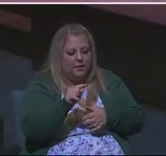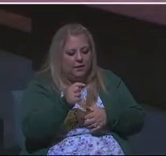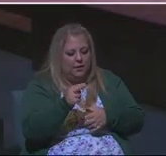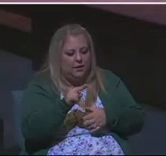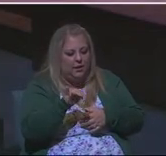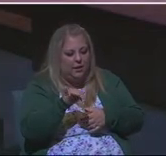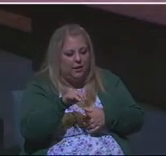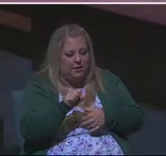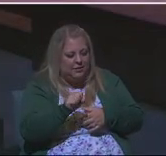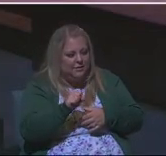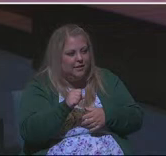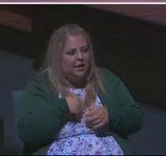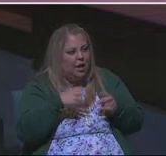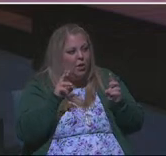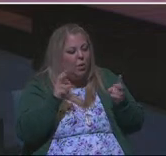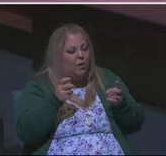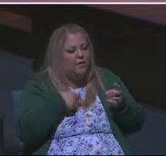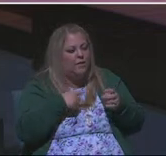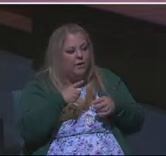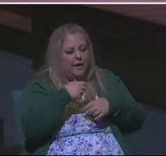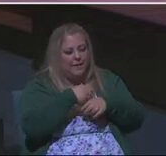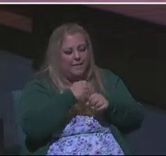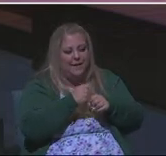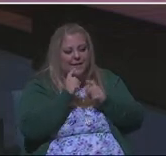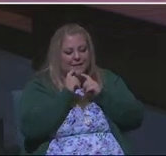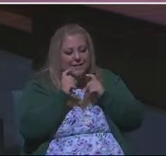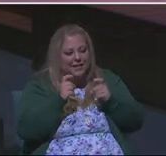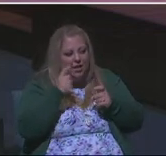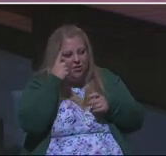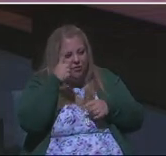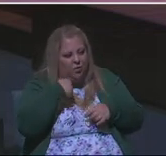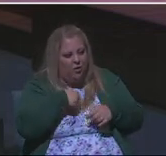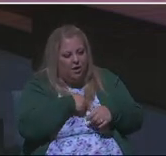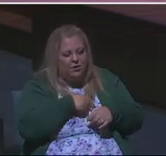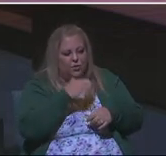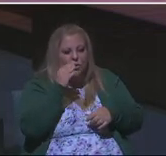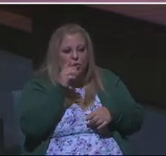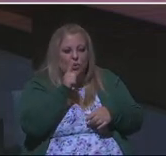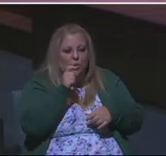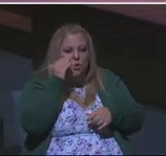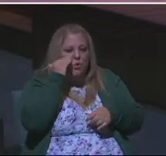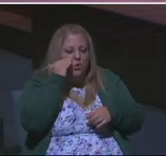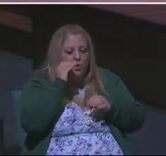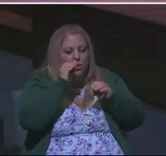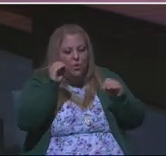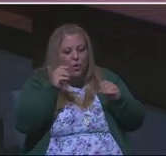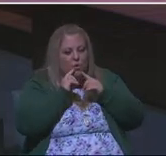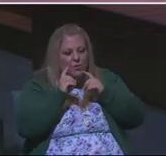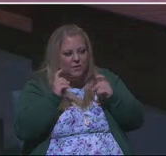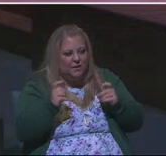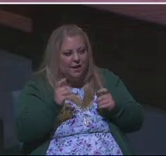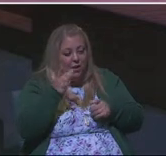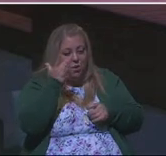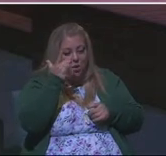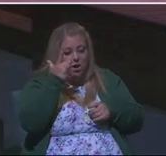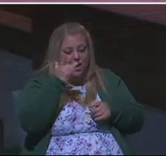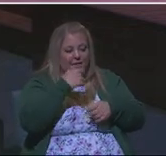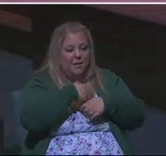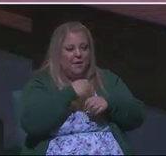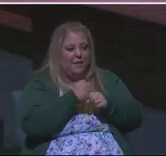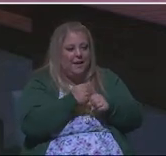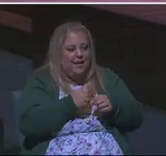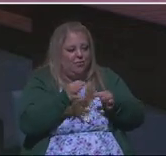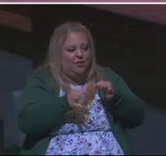it a while ago, for he hath made him to be sin for us who knew no sin. Why? That we might be made the righteousness of